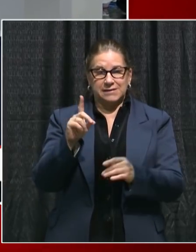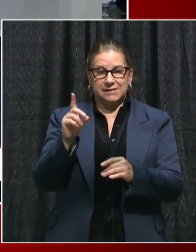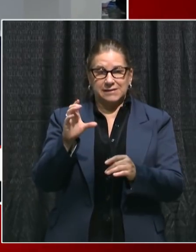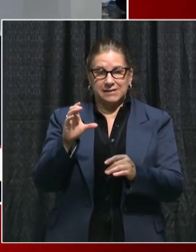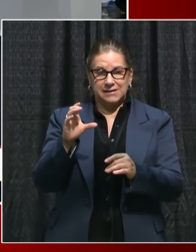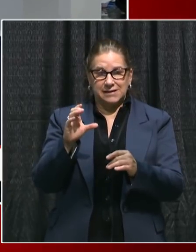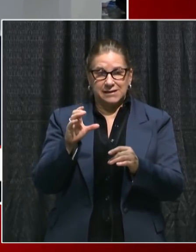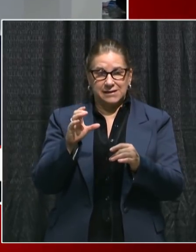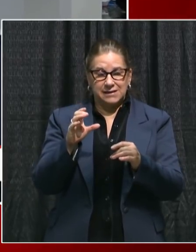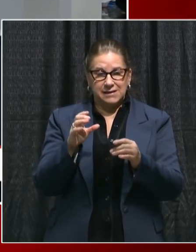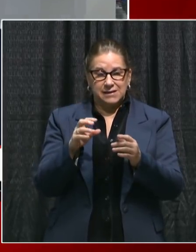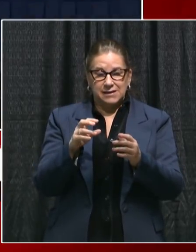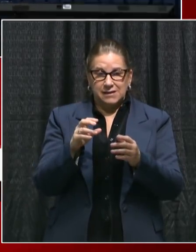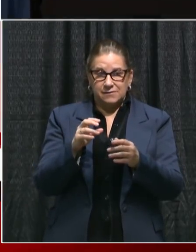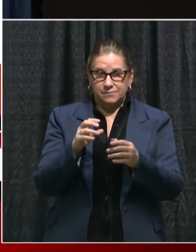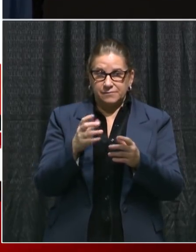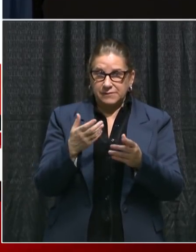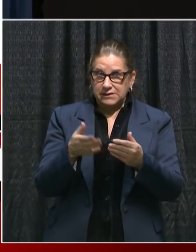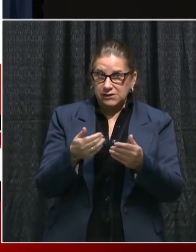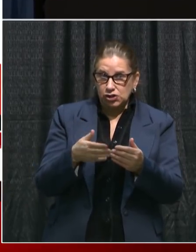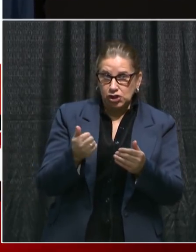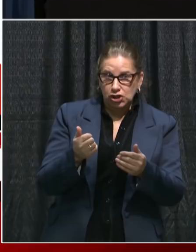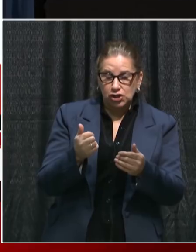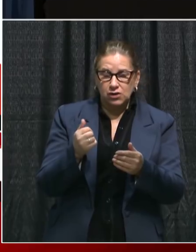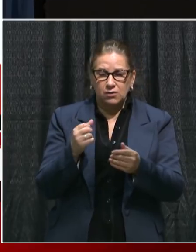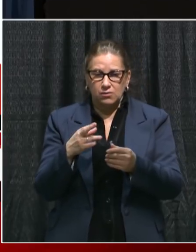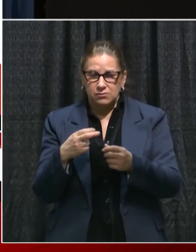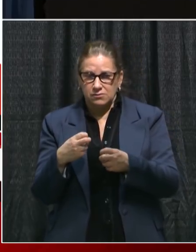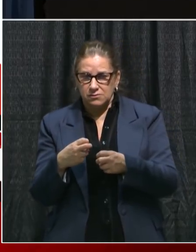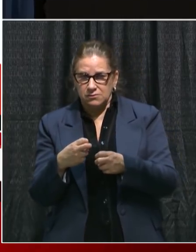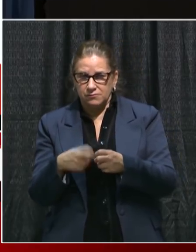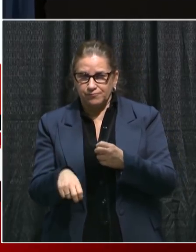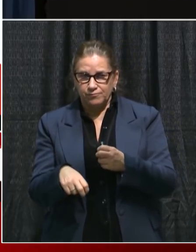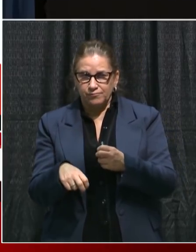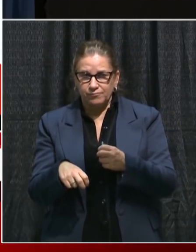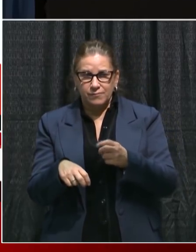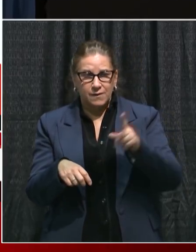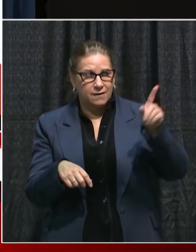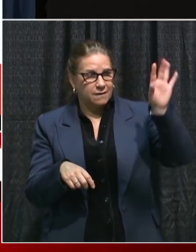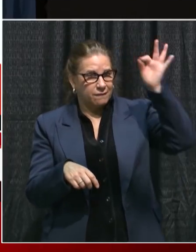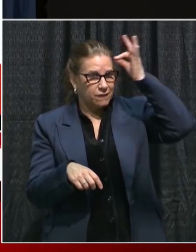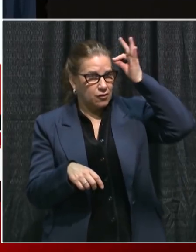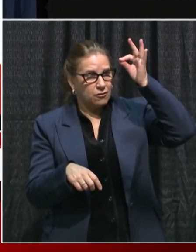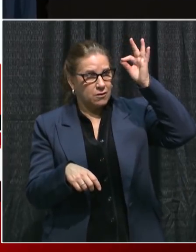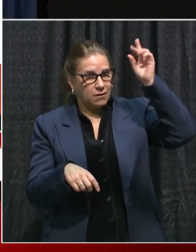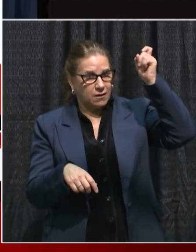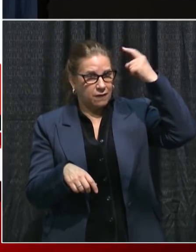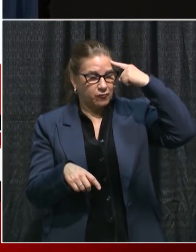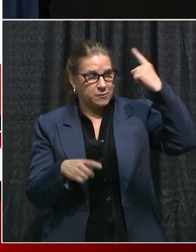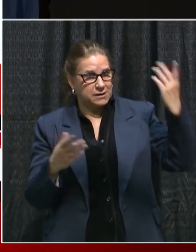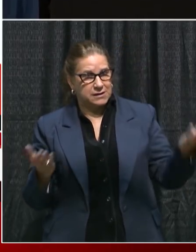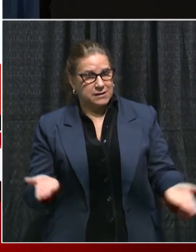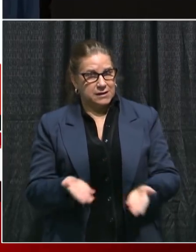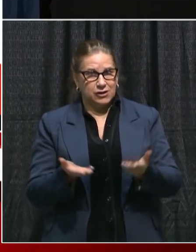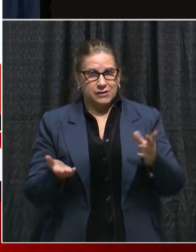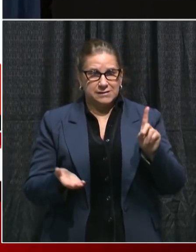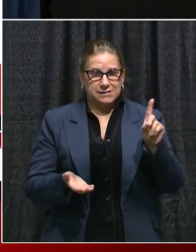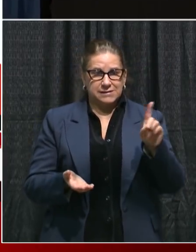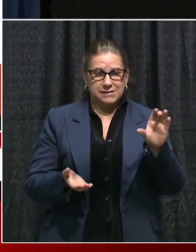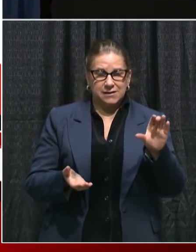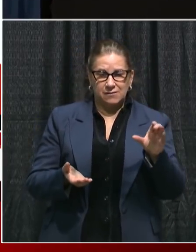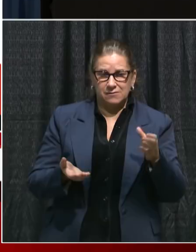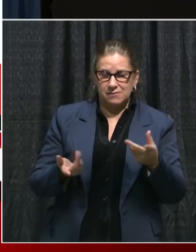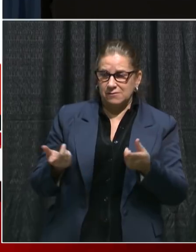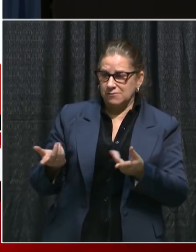more difficult when you have the seat of the federal government in this district offering conflicting messaging about